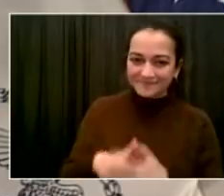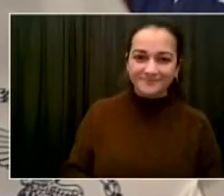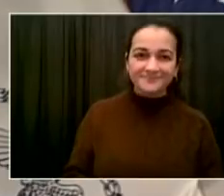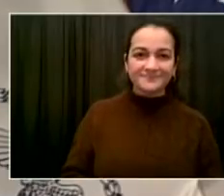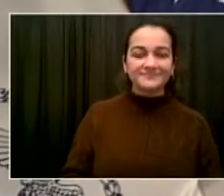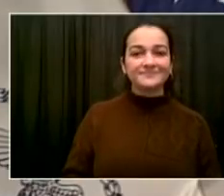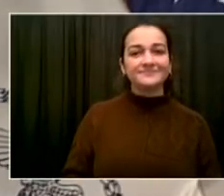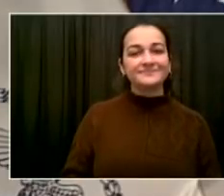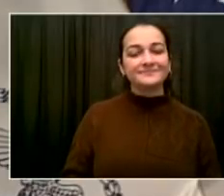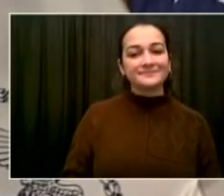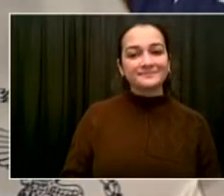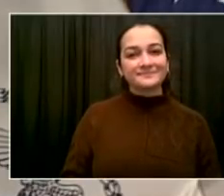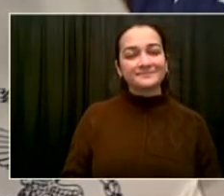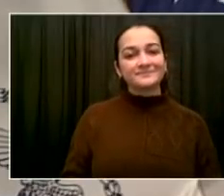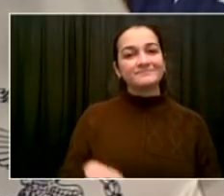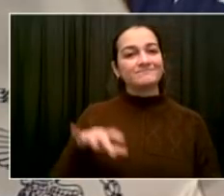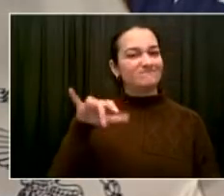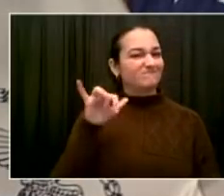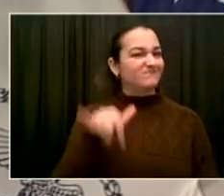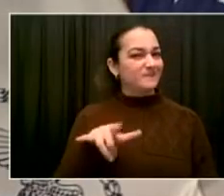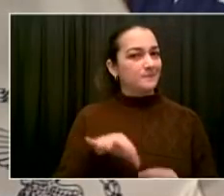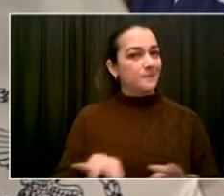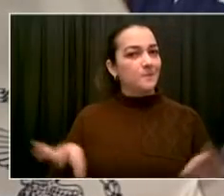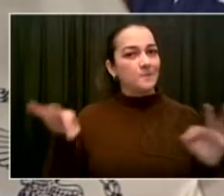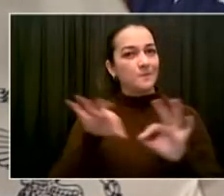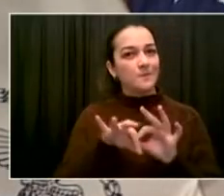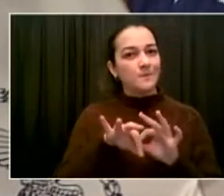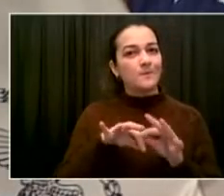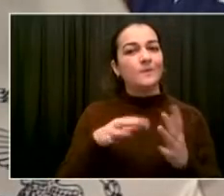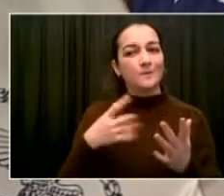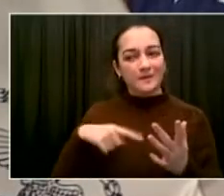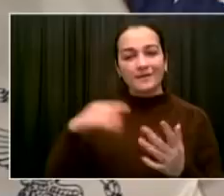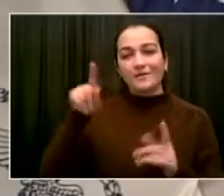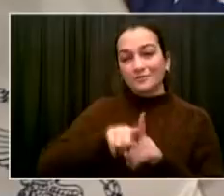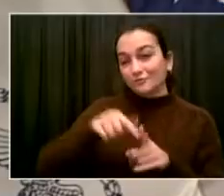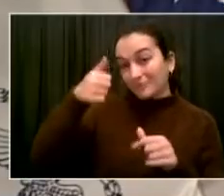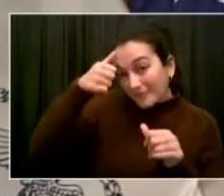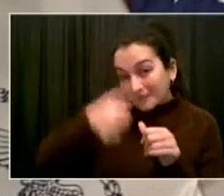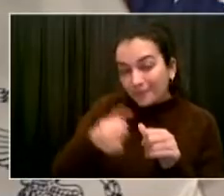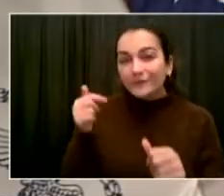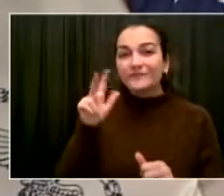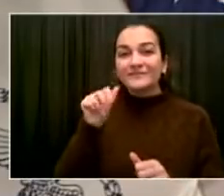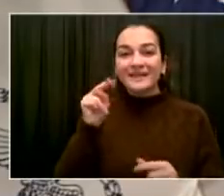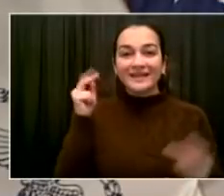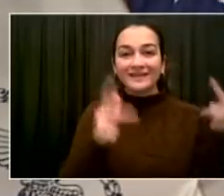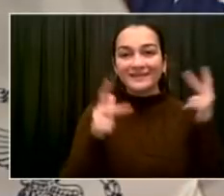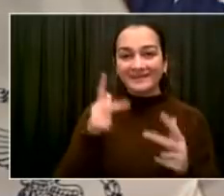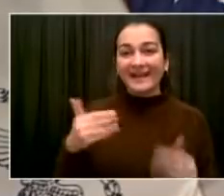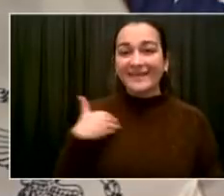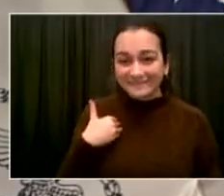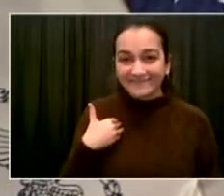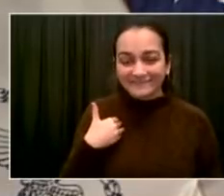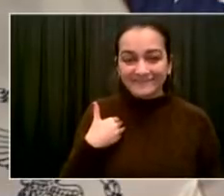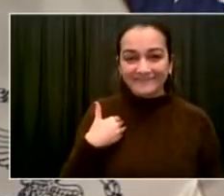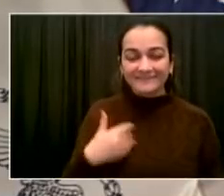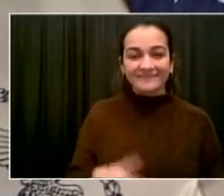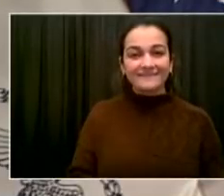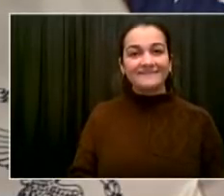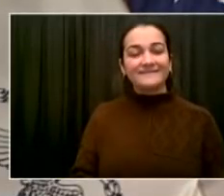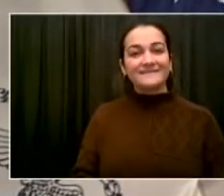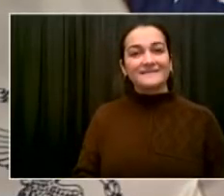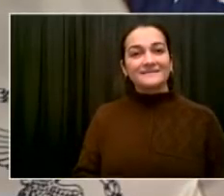to use mobile a lot as well. We do need to keep, two core functions going, more and more vaccination and more